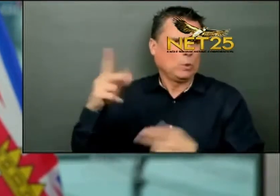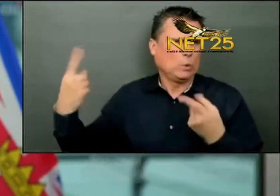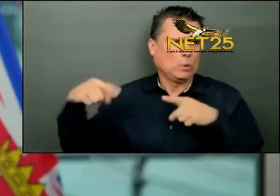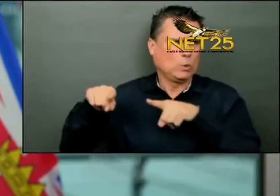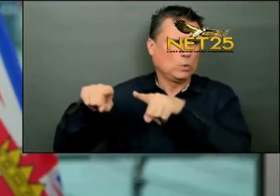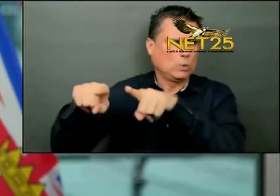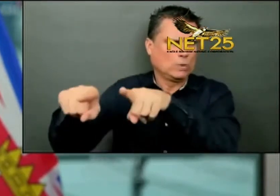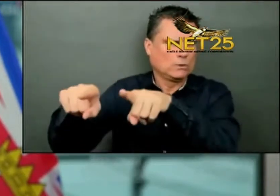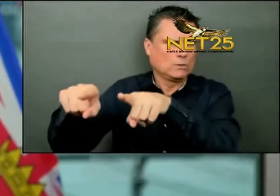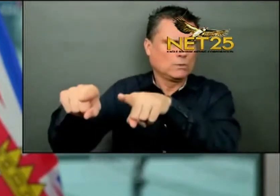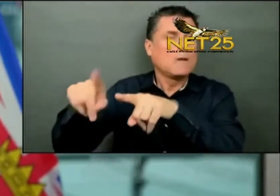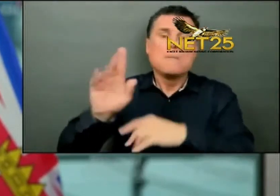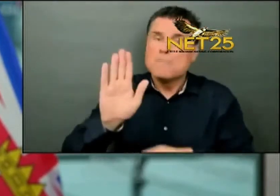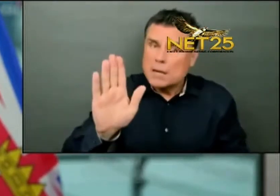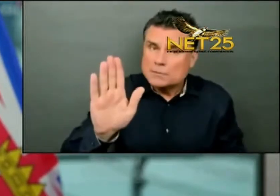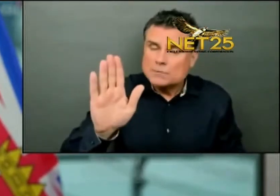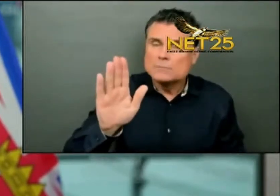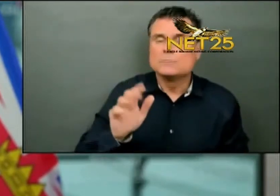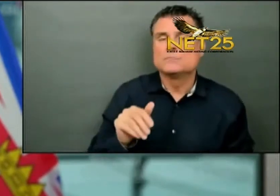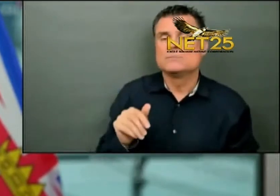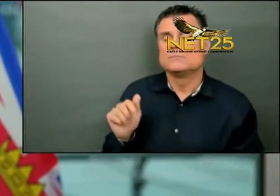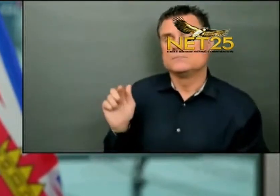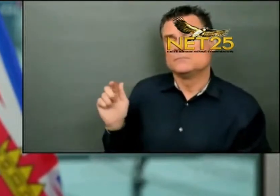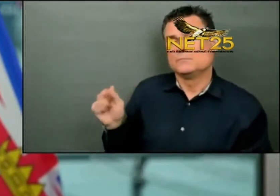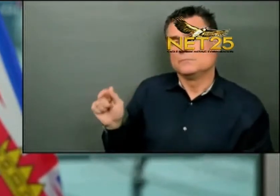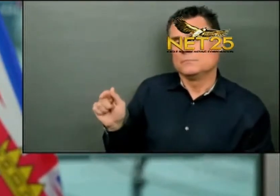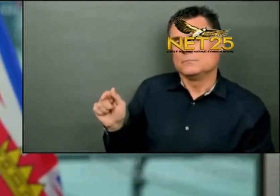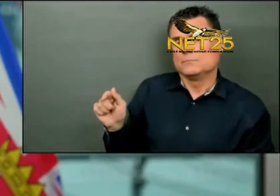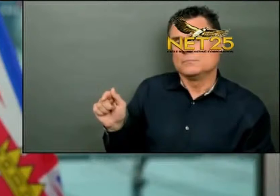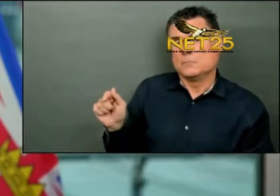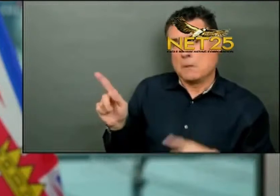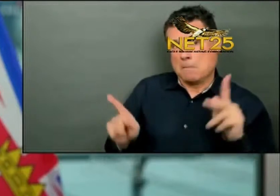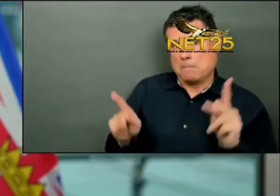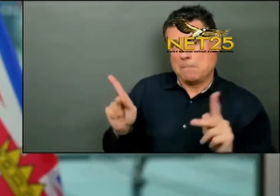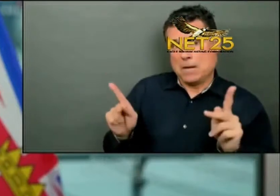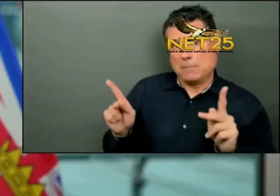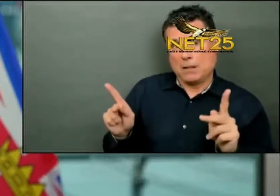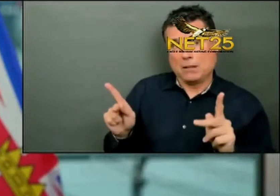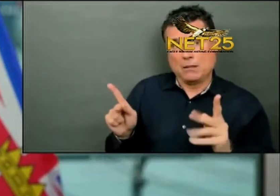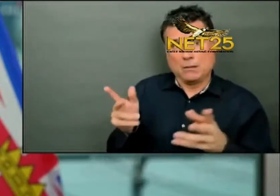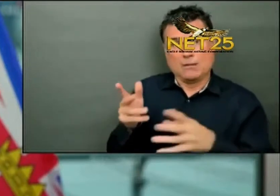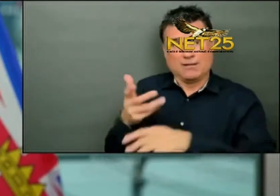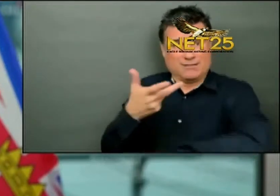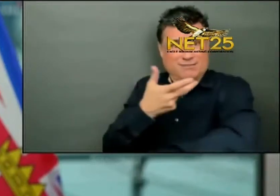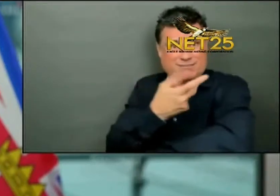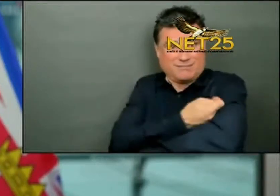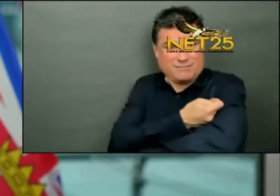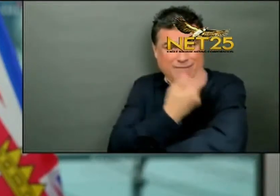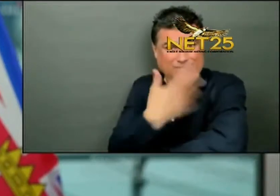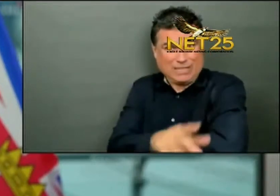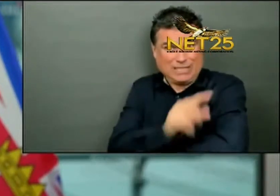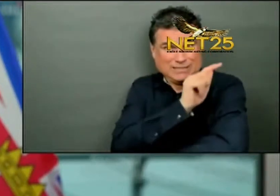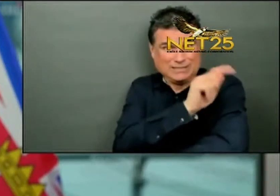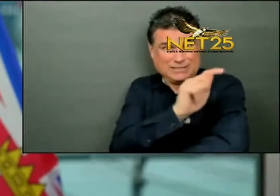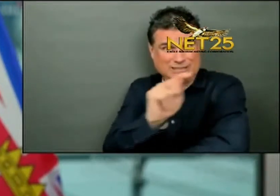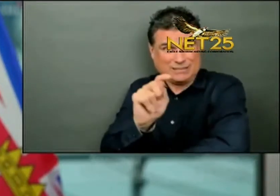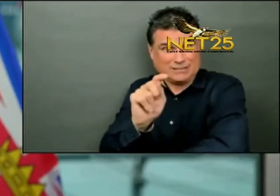and lead to hospitalization and overwhelming of healthcare systems, as we've seen in this past